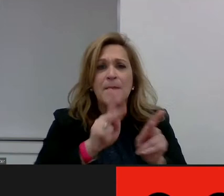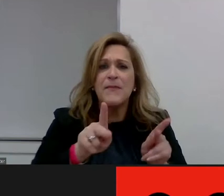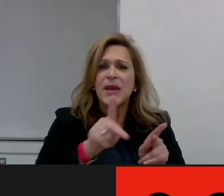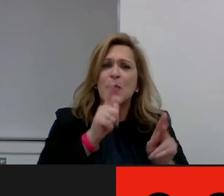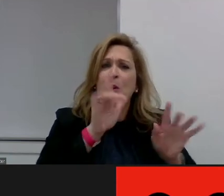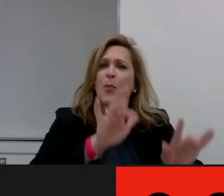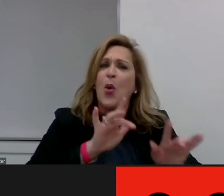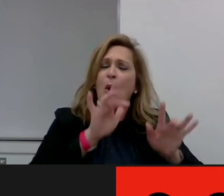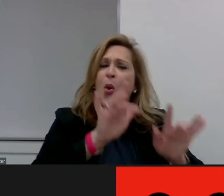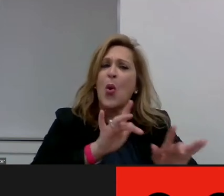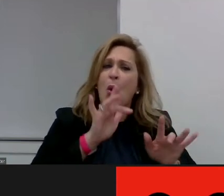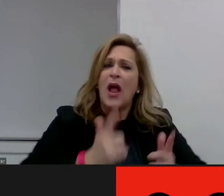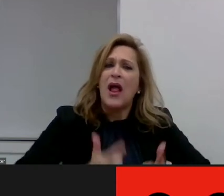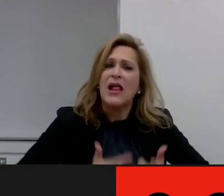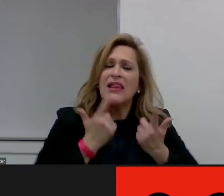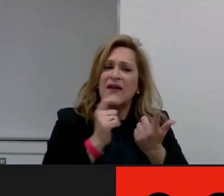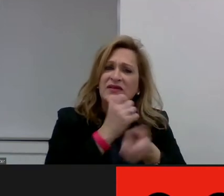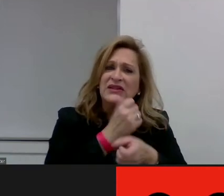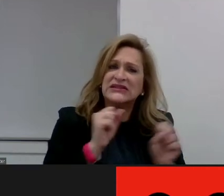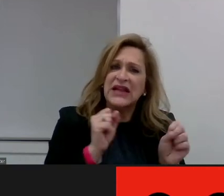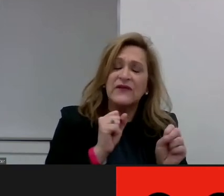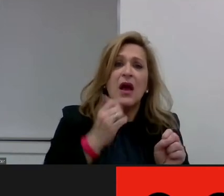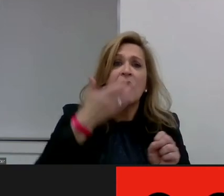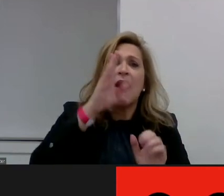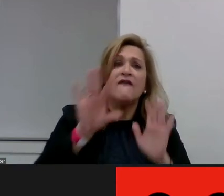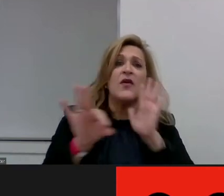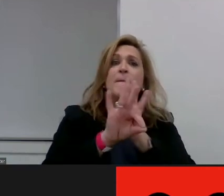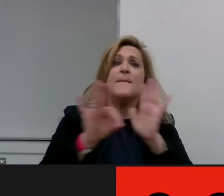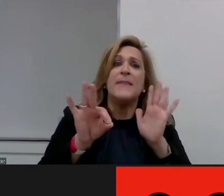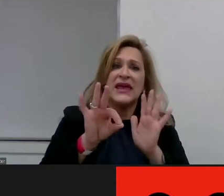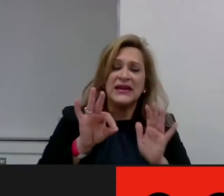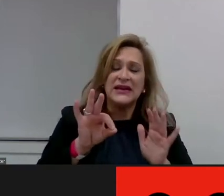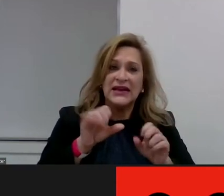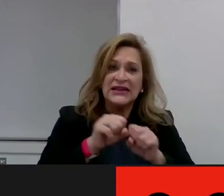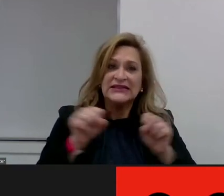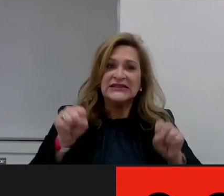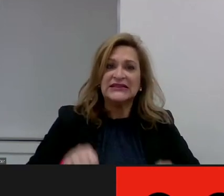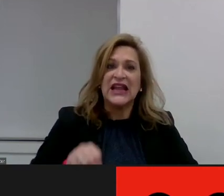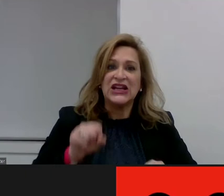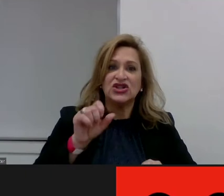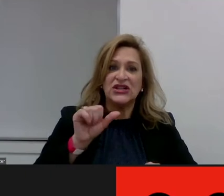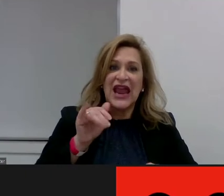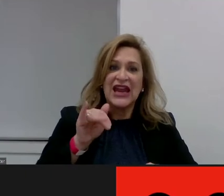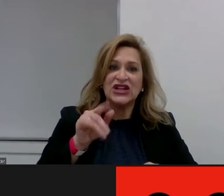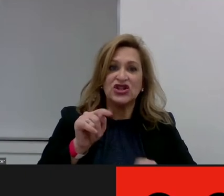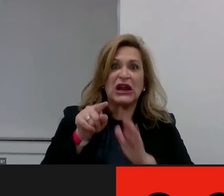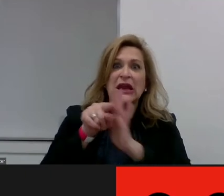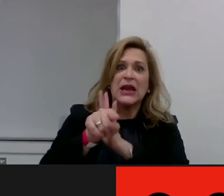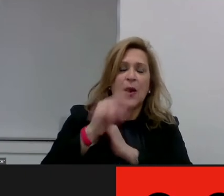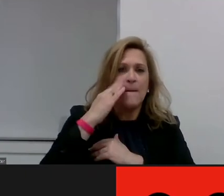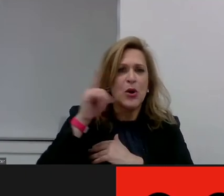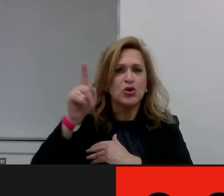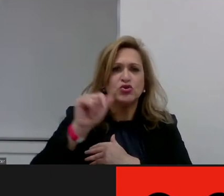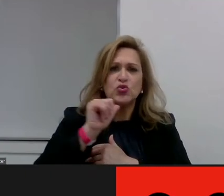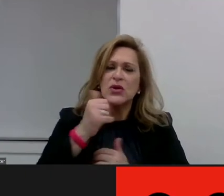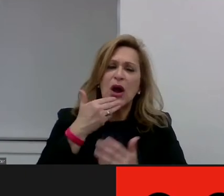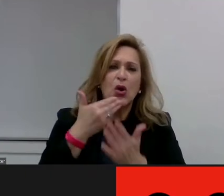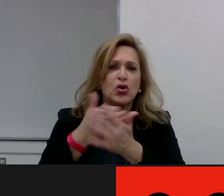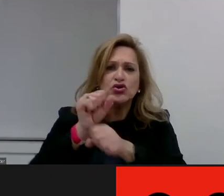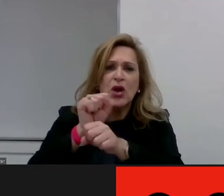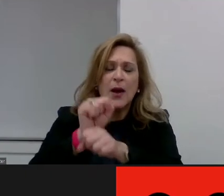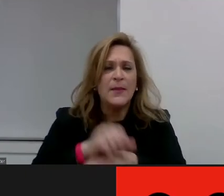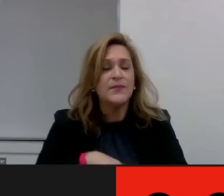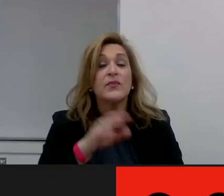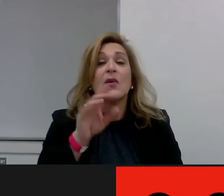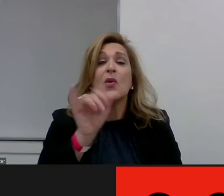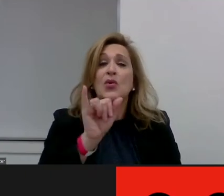God forbid a station agent gets killed because of your incompetency. And you know what? The police officers, why is it that